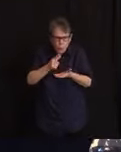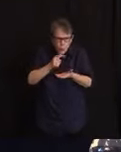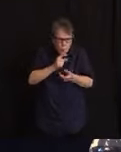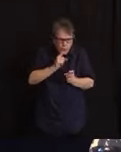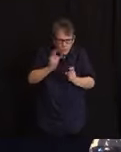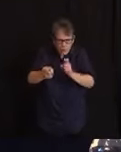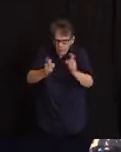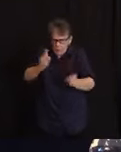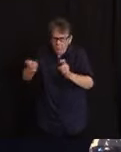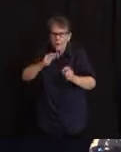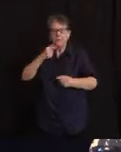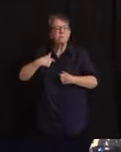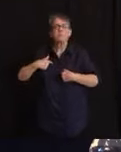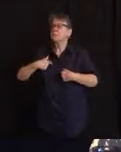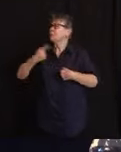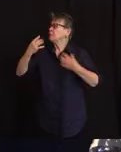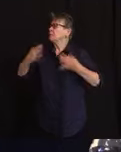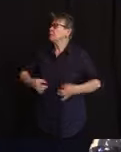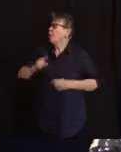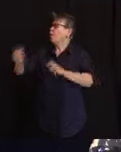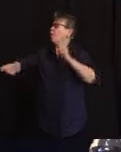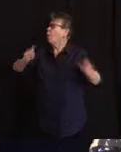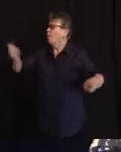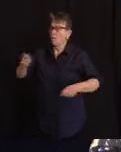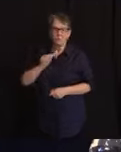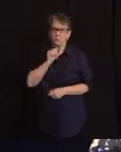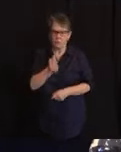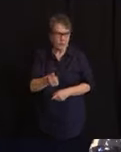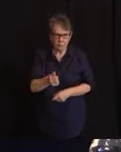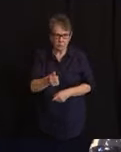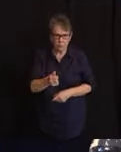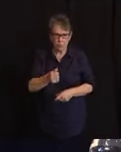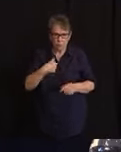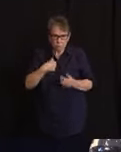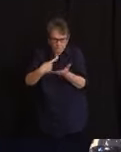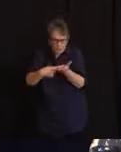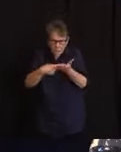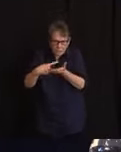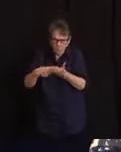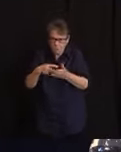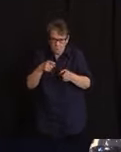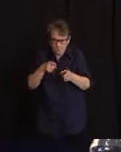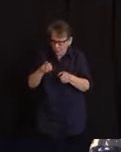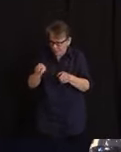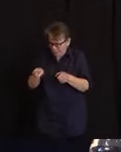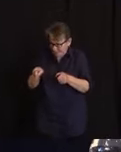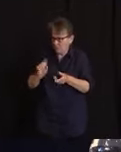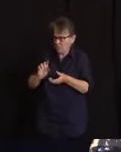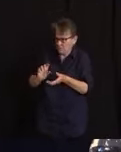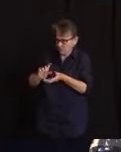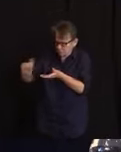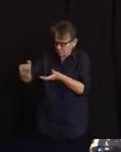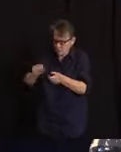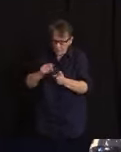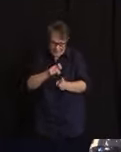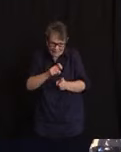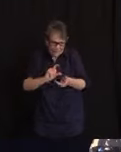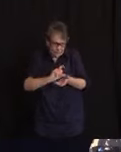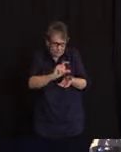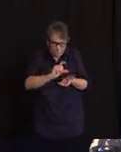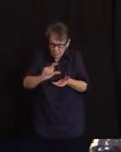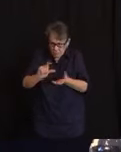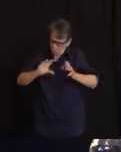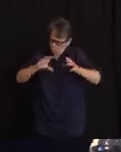that group will be able to control for the bias that we know exists, prior to